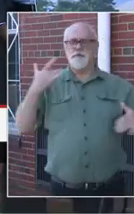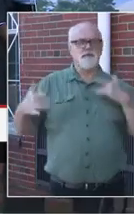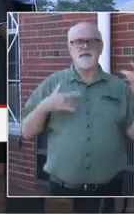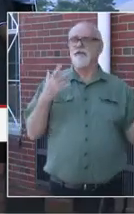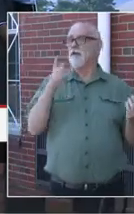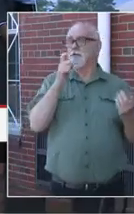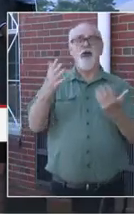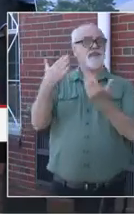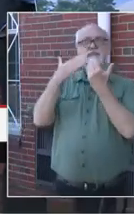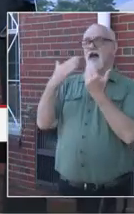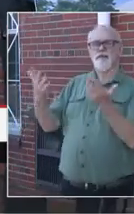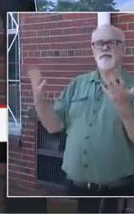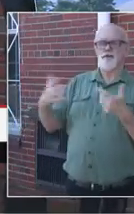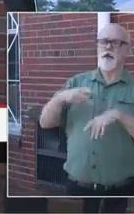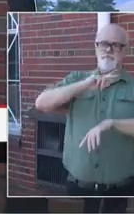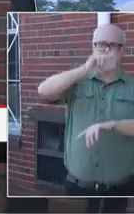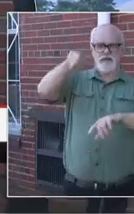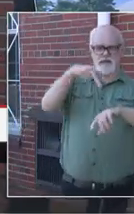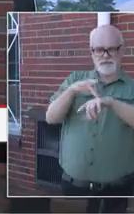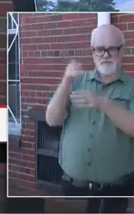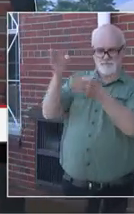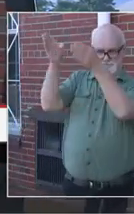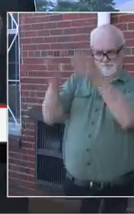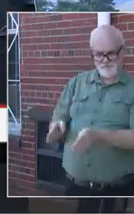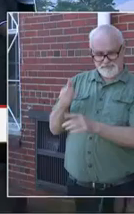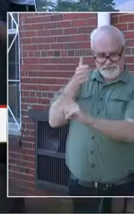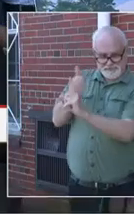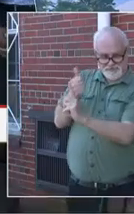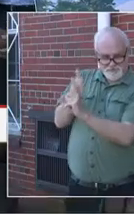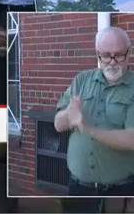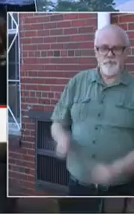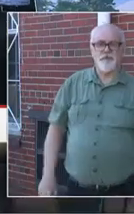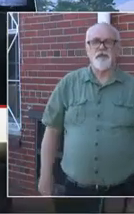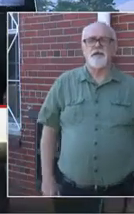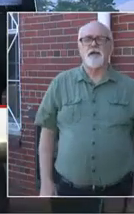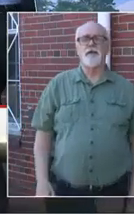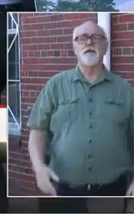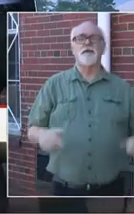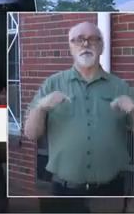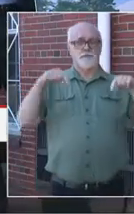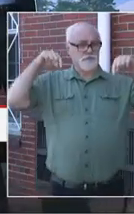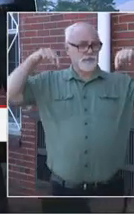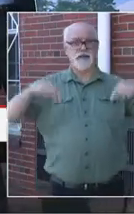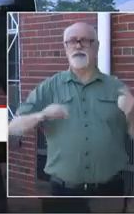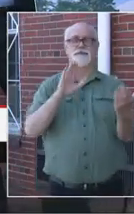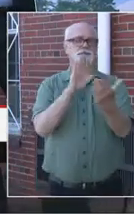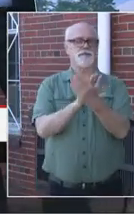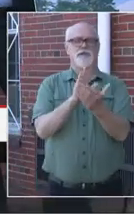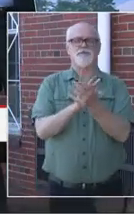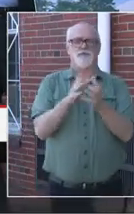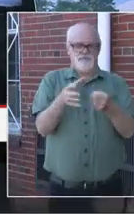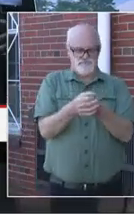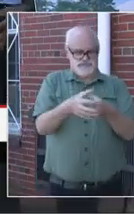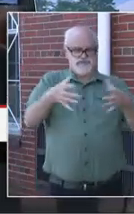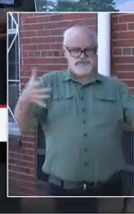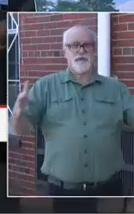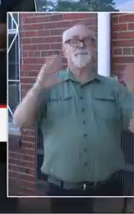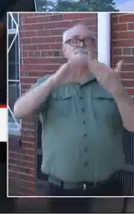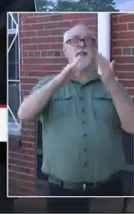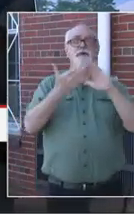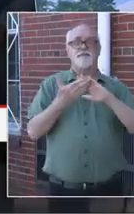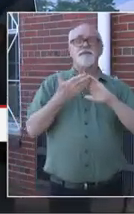We will grow the school from 60,000 square feet to 95,000 square feet,